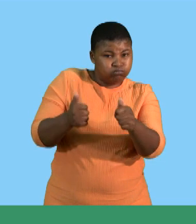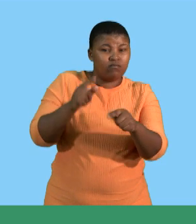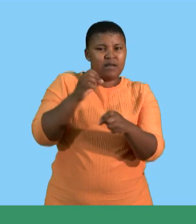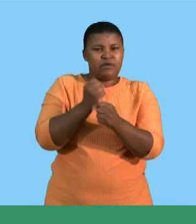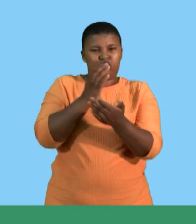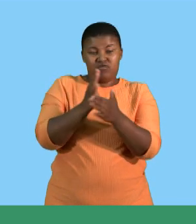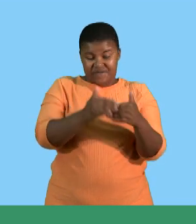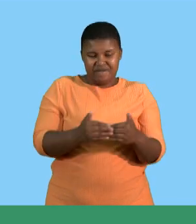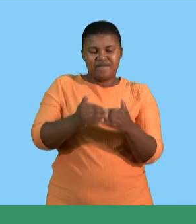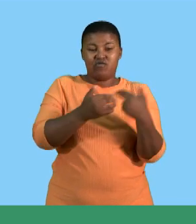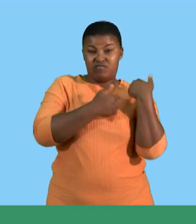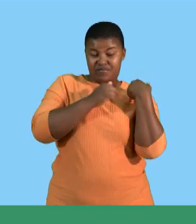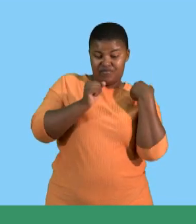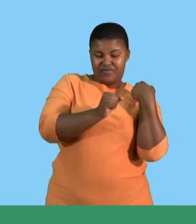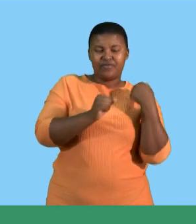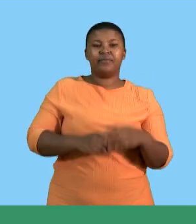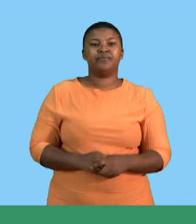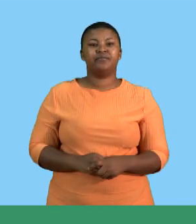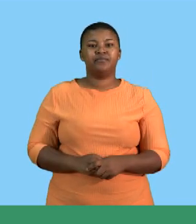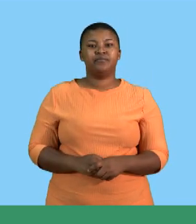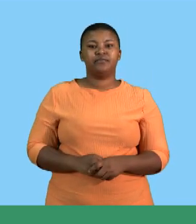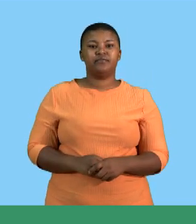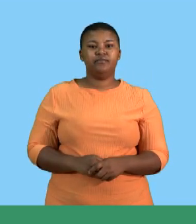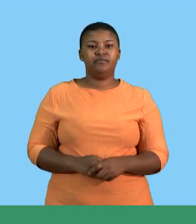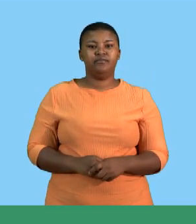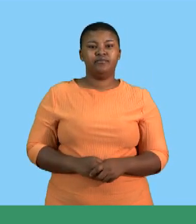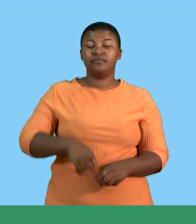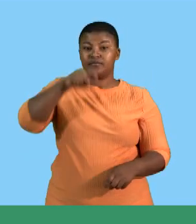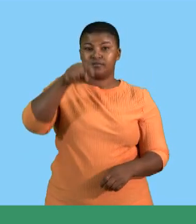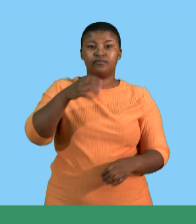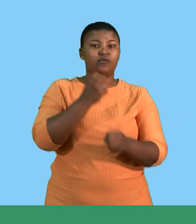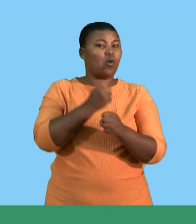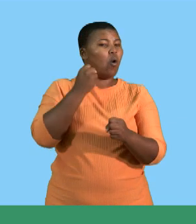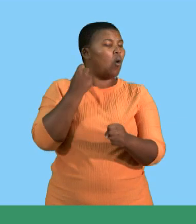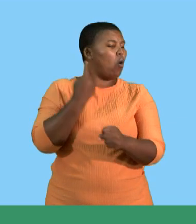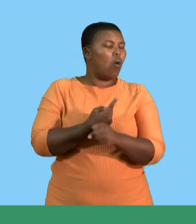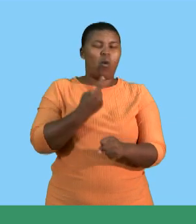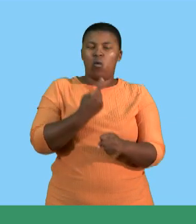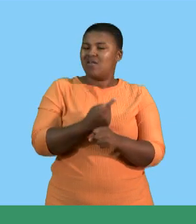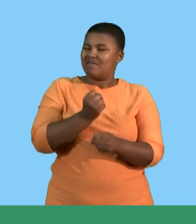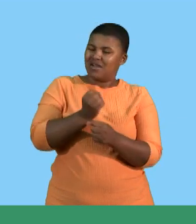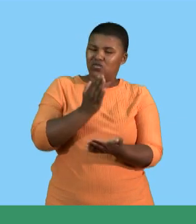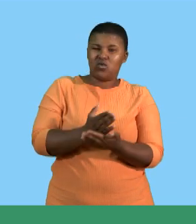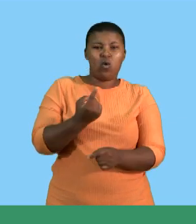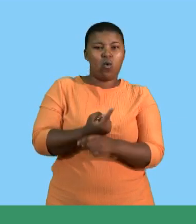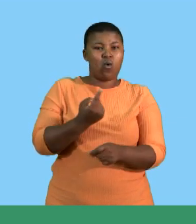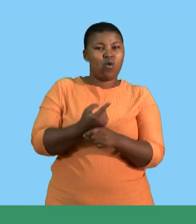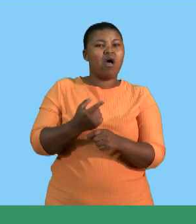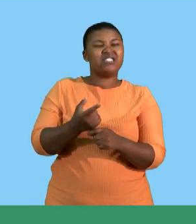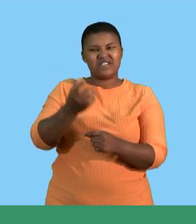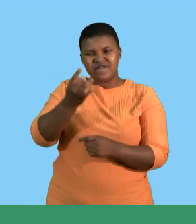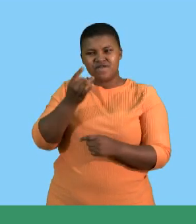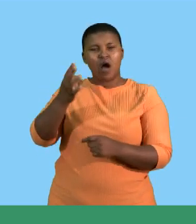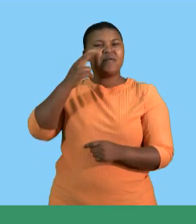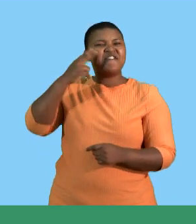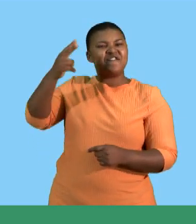and objectives. They must always communicate their vision and values with